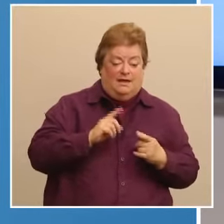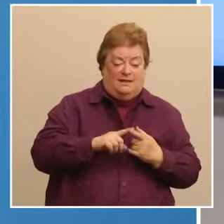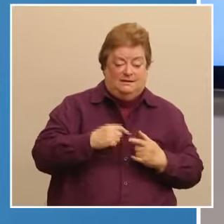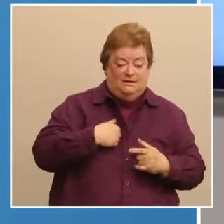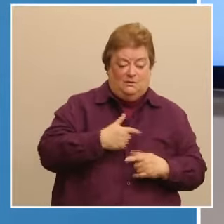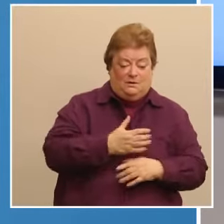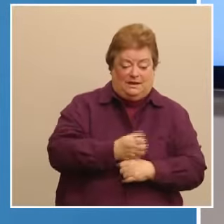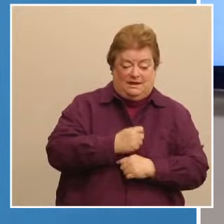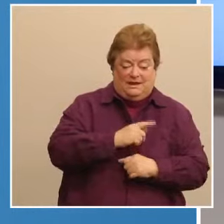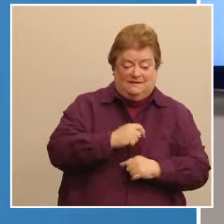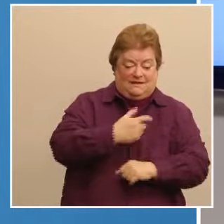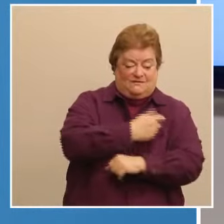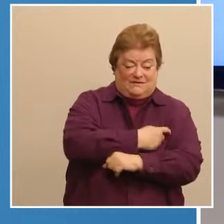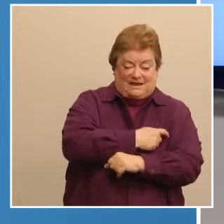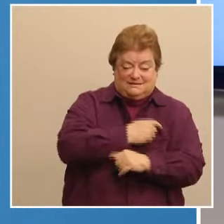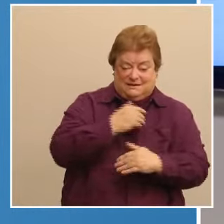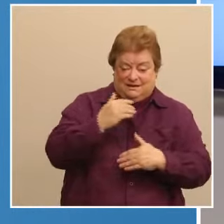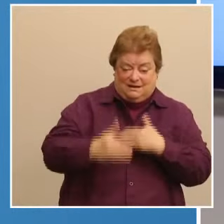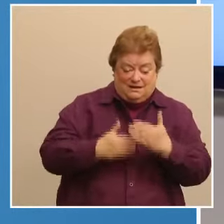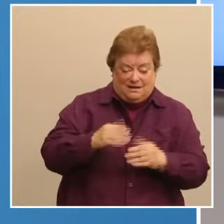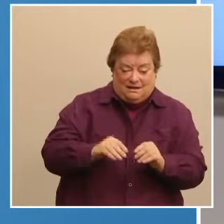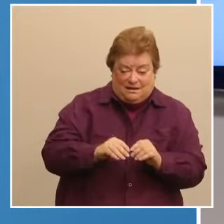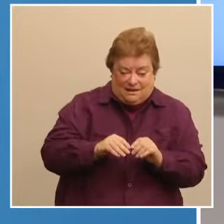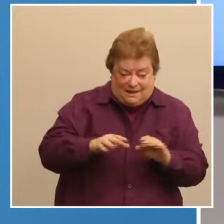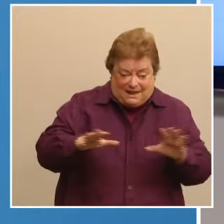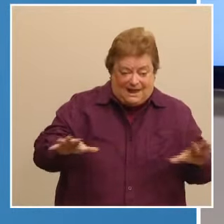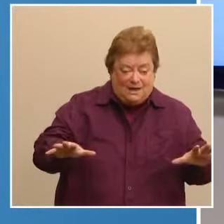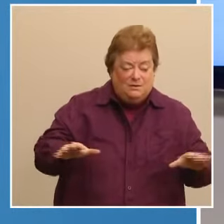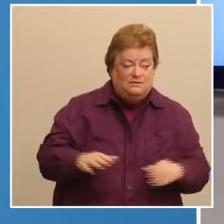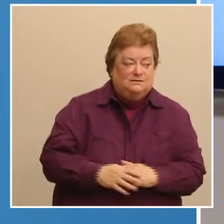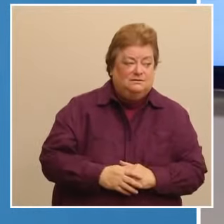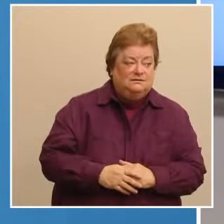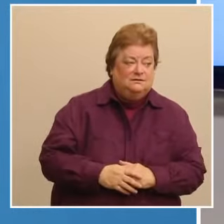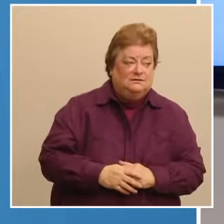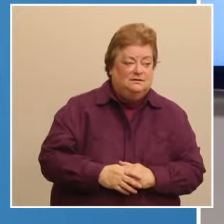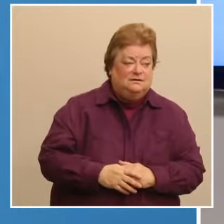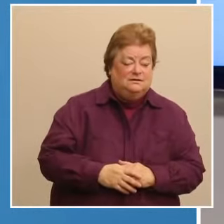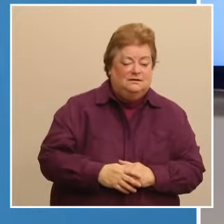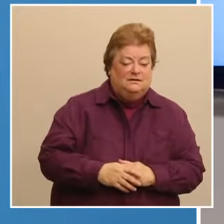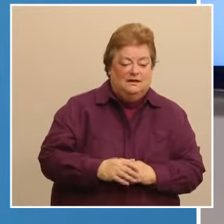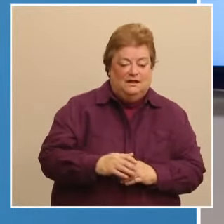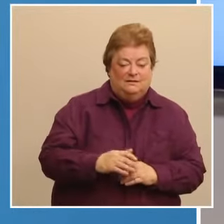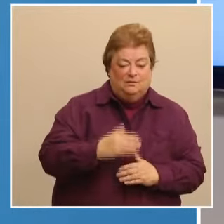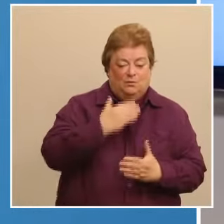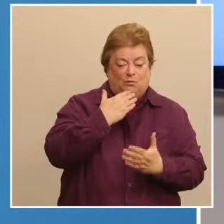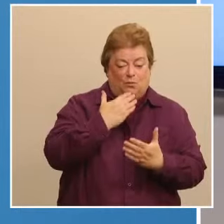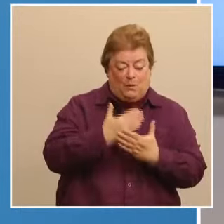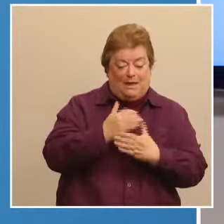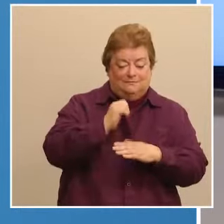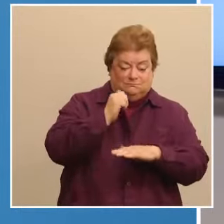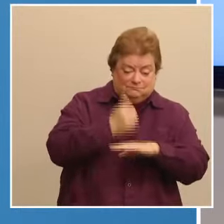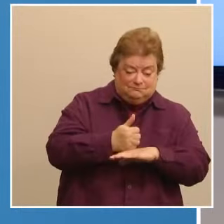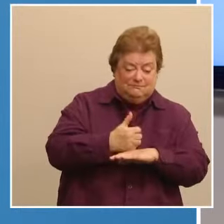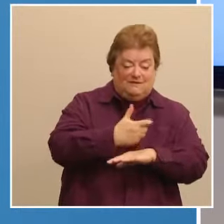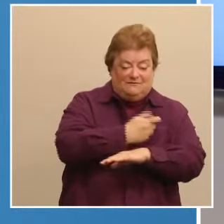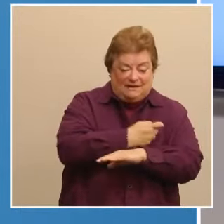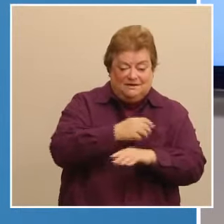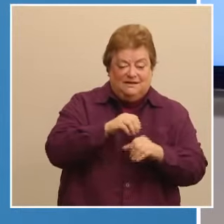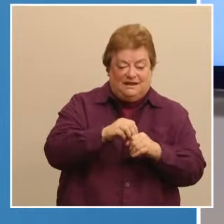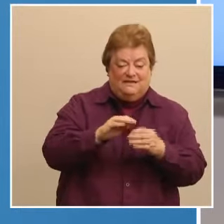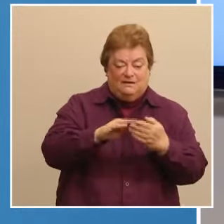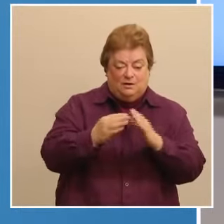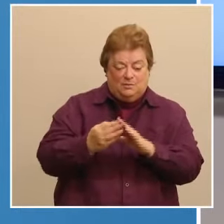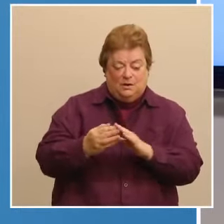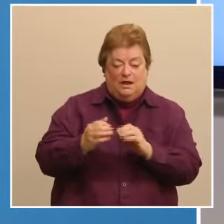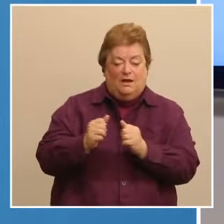the vaccine rolled out and establish, get it well established in the community, and with the variants